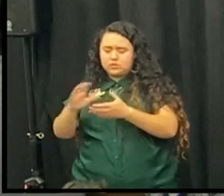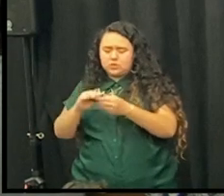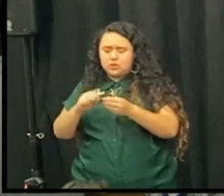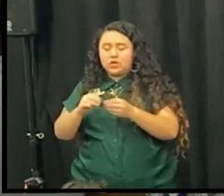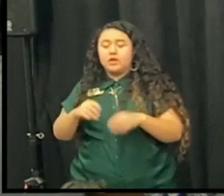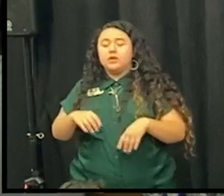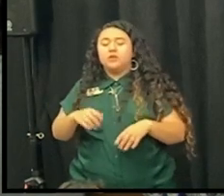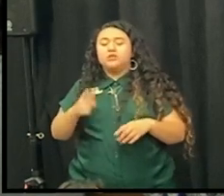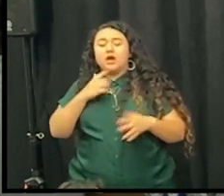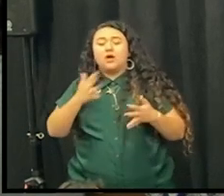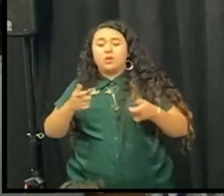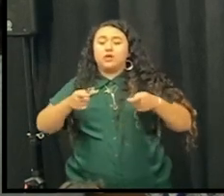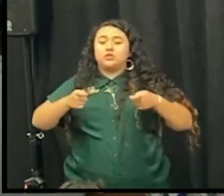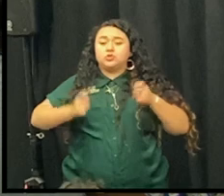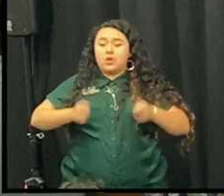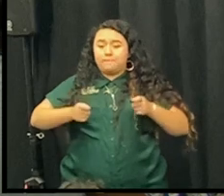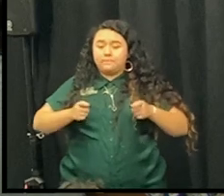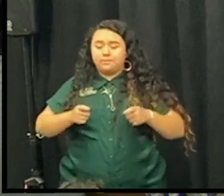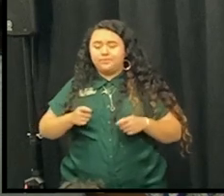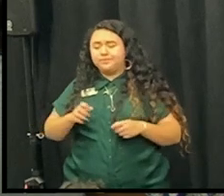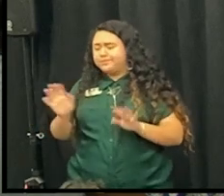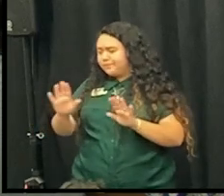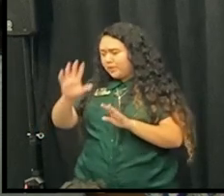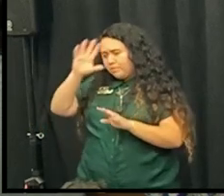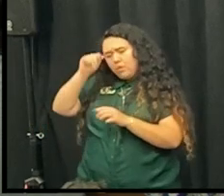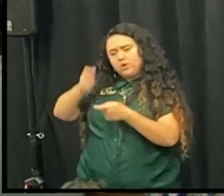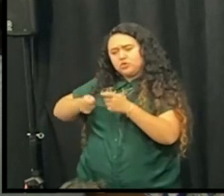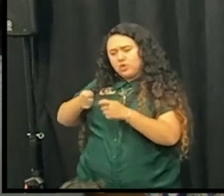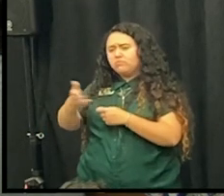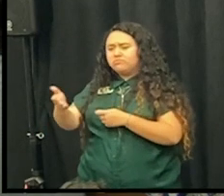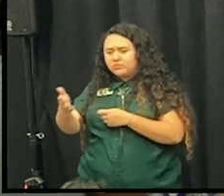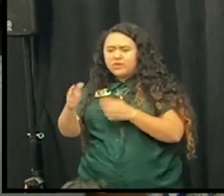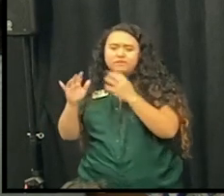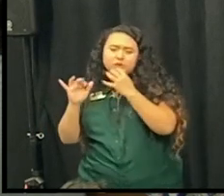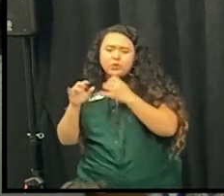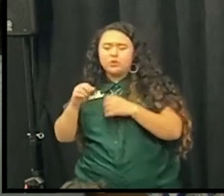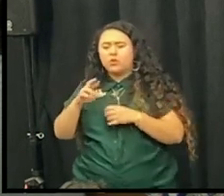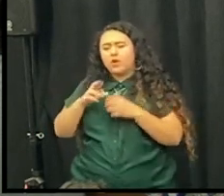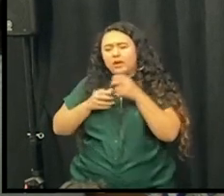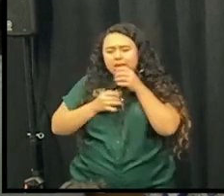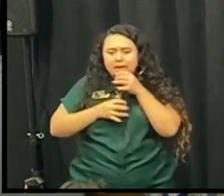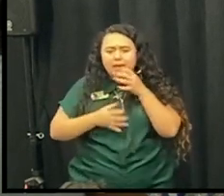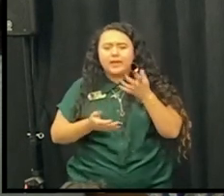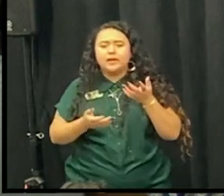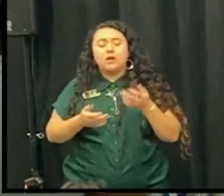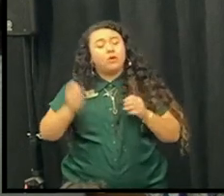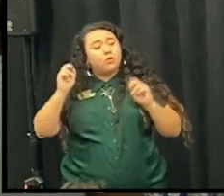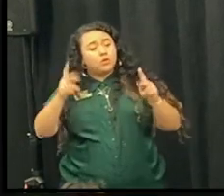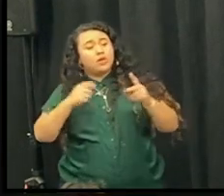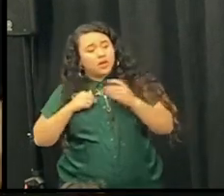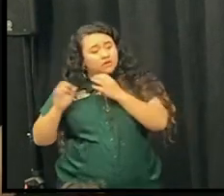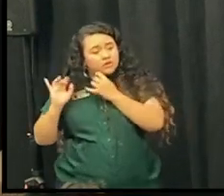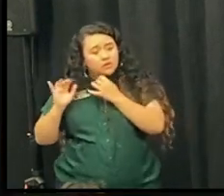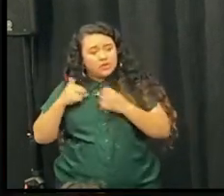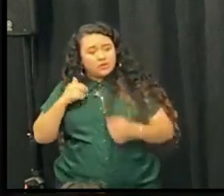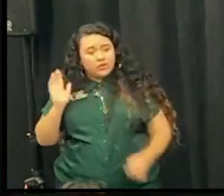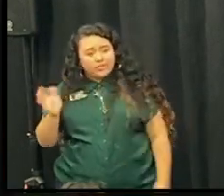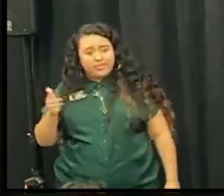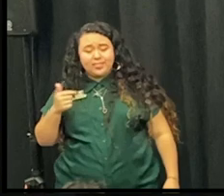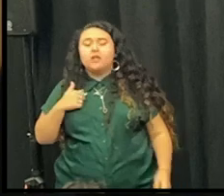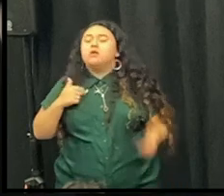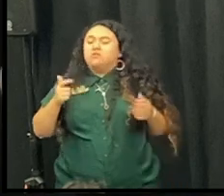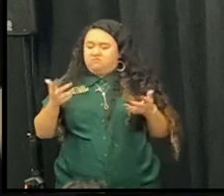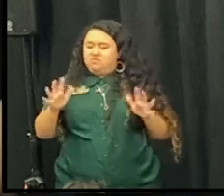drums. And the band director said, oh, no, boys play the drums. You should play like the flute or the clarinet or something. She was like, okay, I'll play the flute. And so she